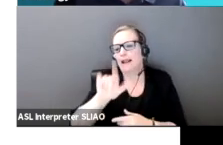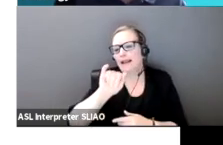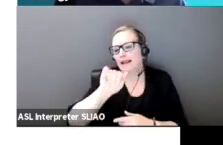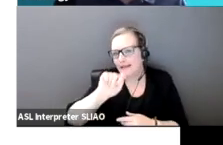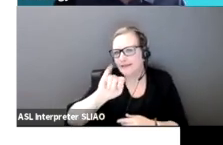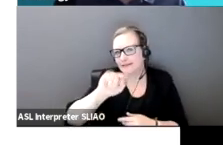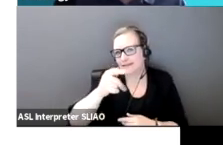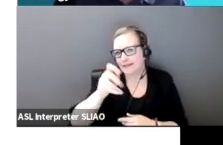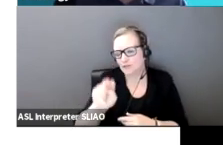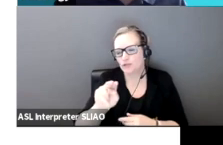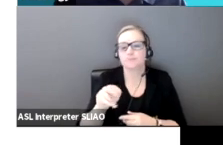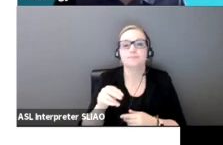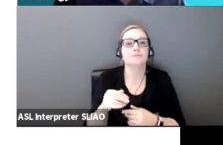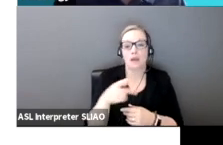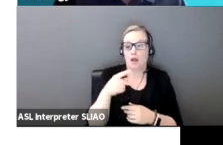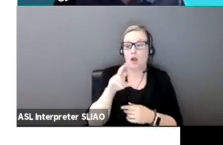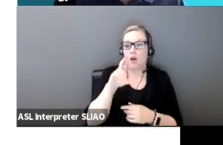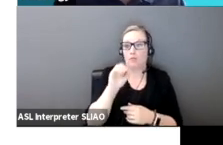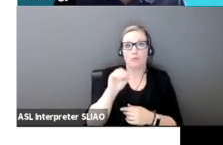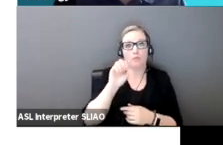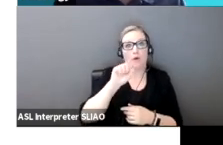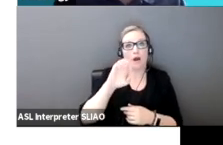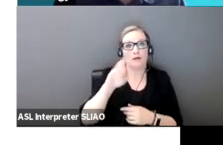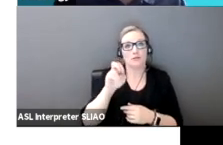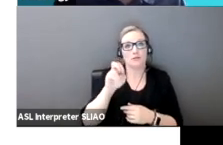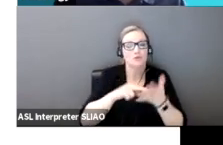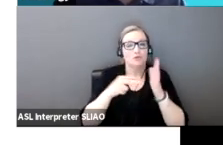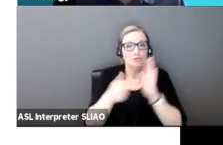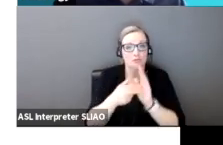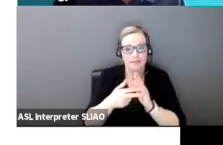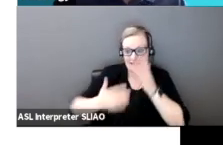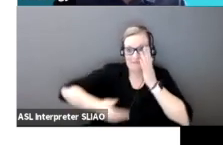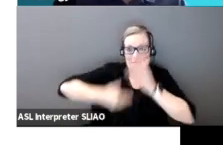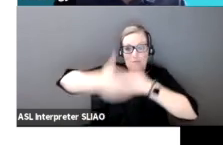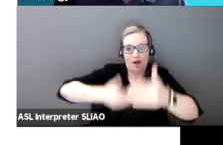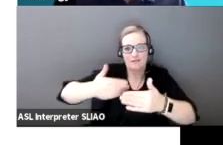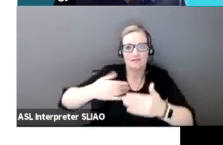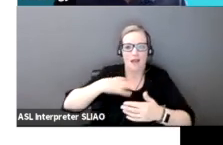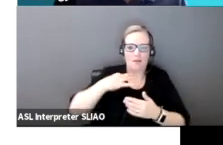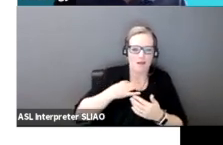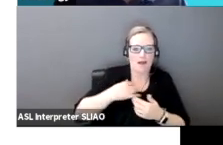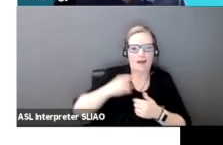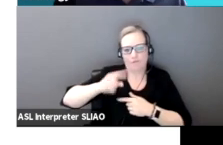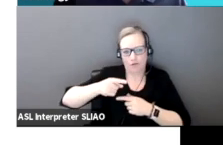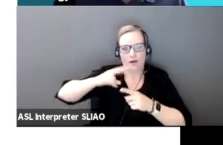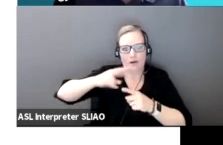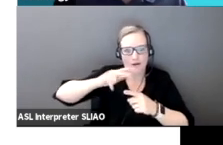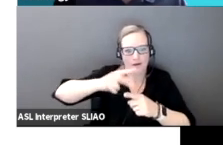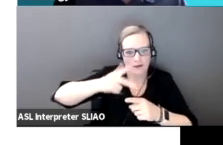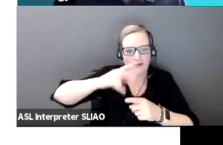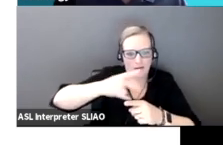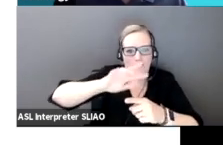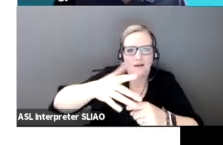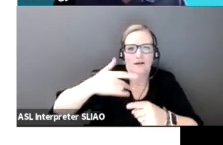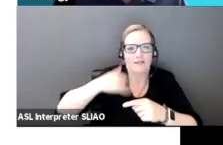Prosecution is the movement forward of an application through a process. So this whole chart